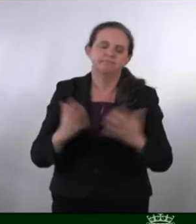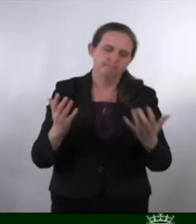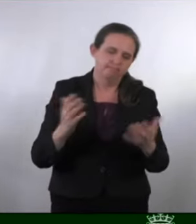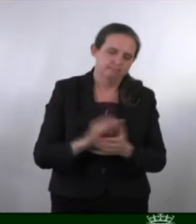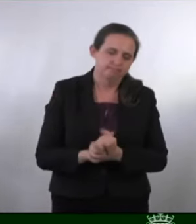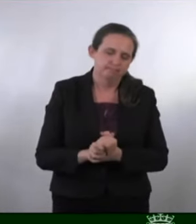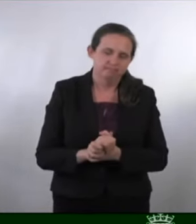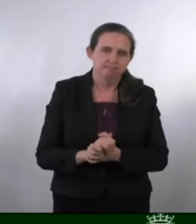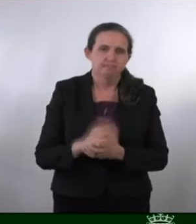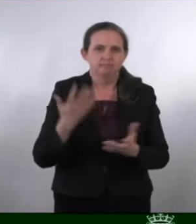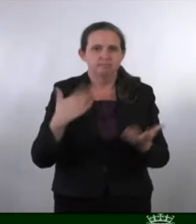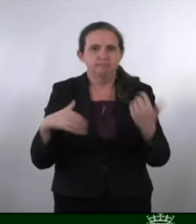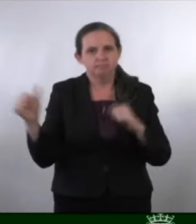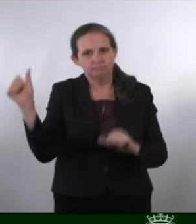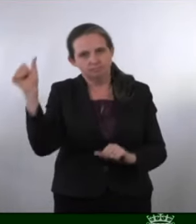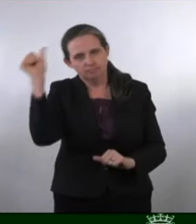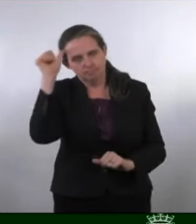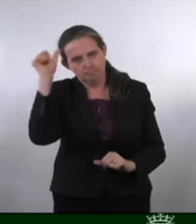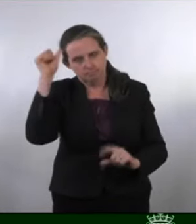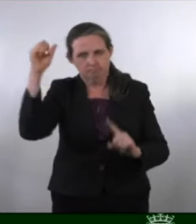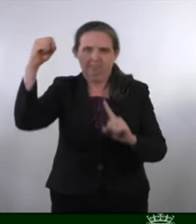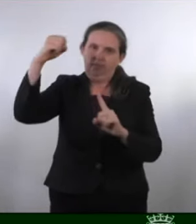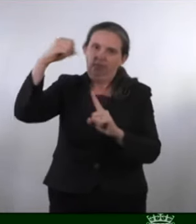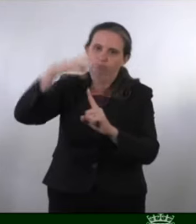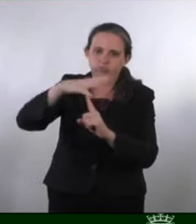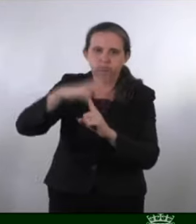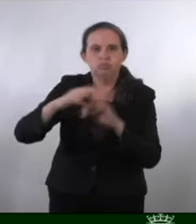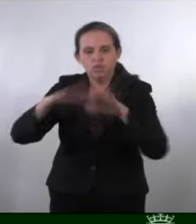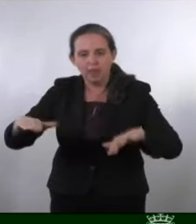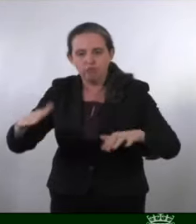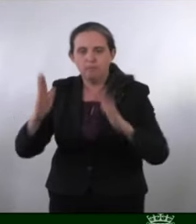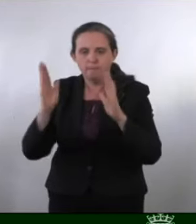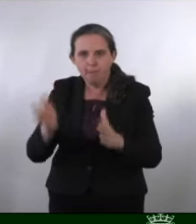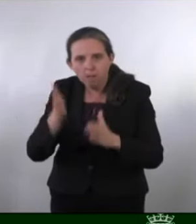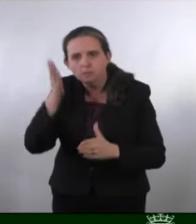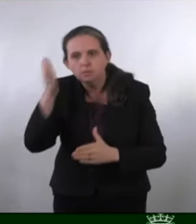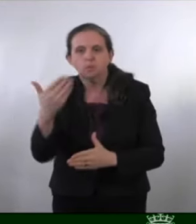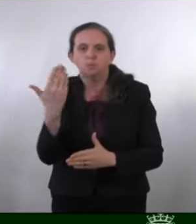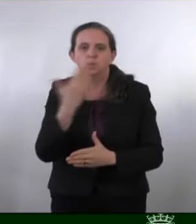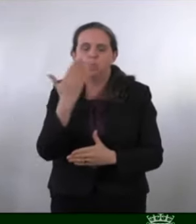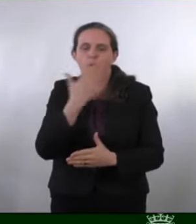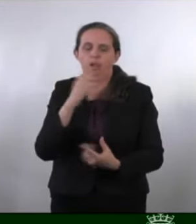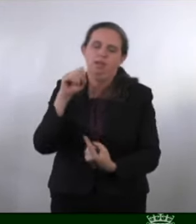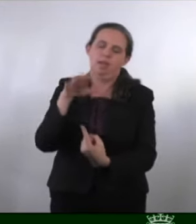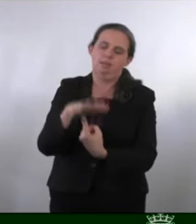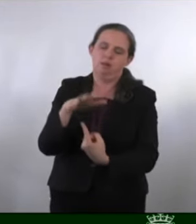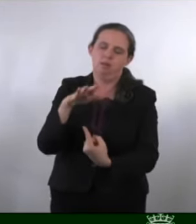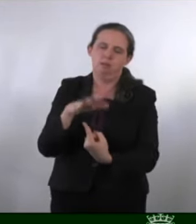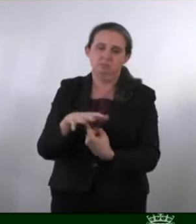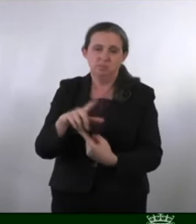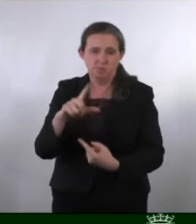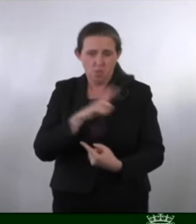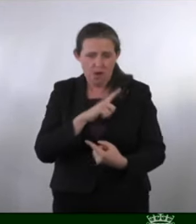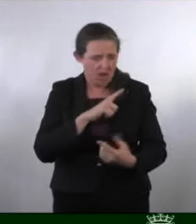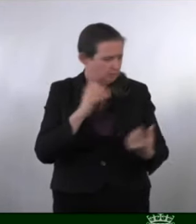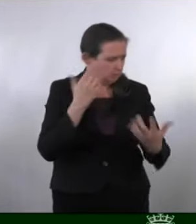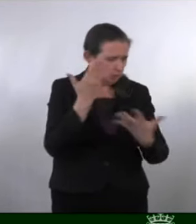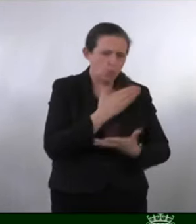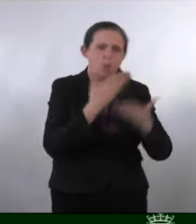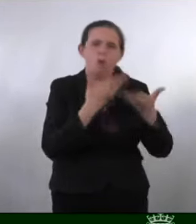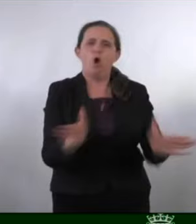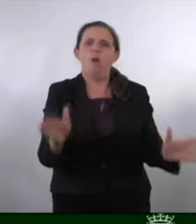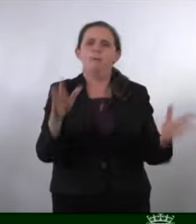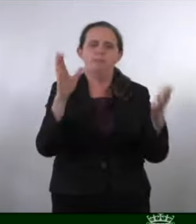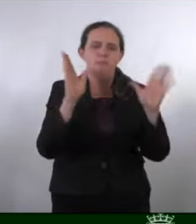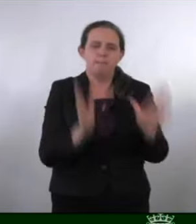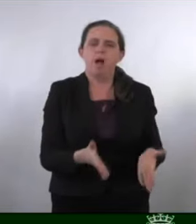is to give children the opportunity to be in school. That's why on this side of the House we prioritised school opening. We had over